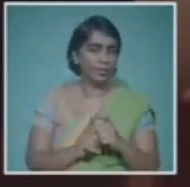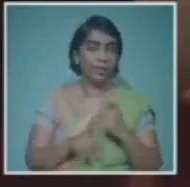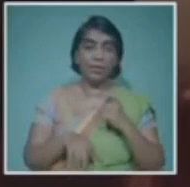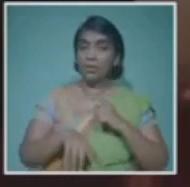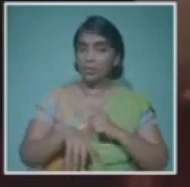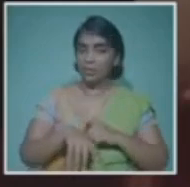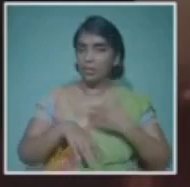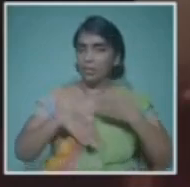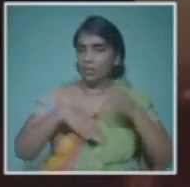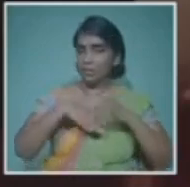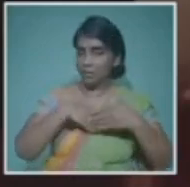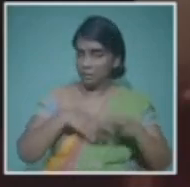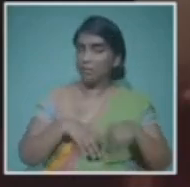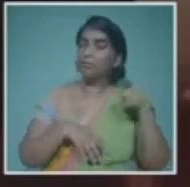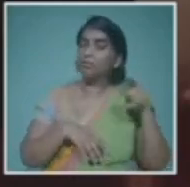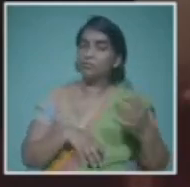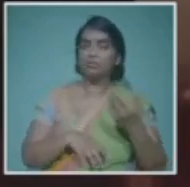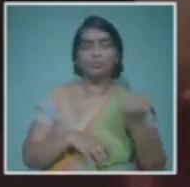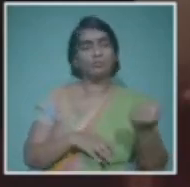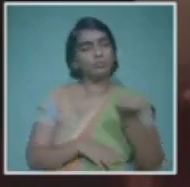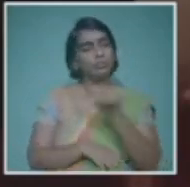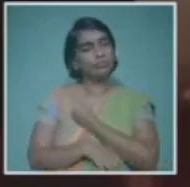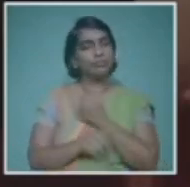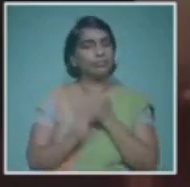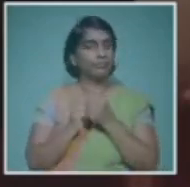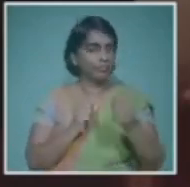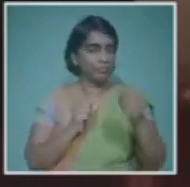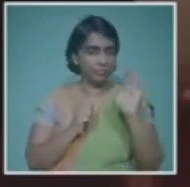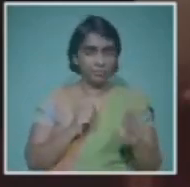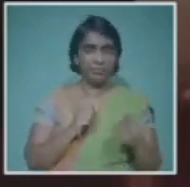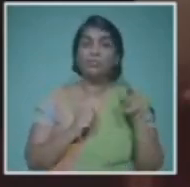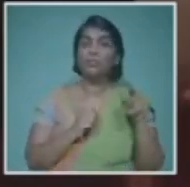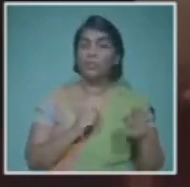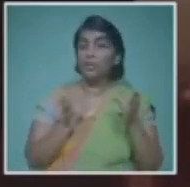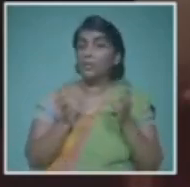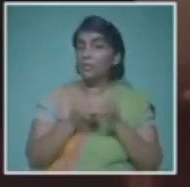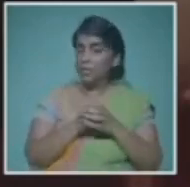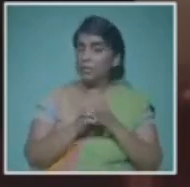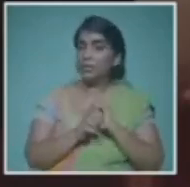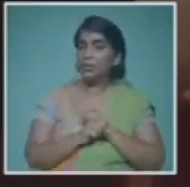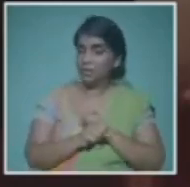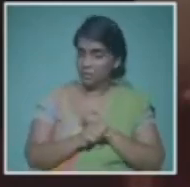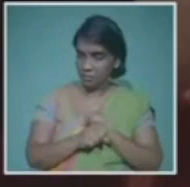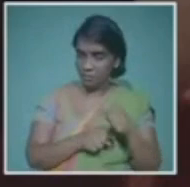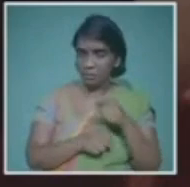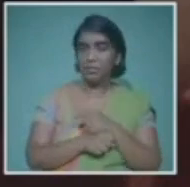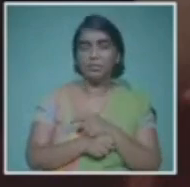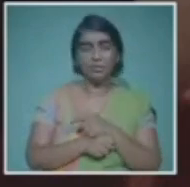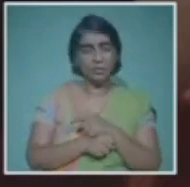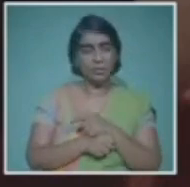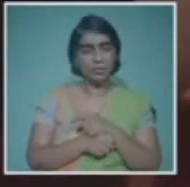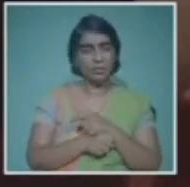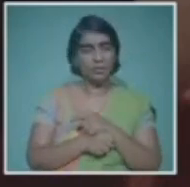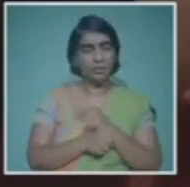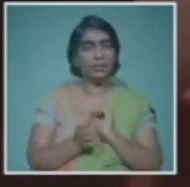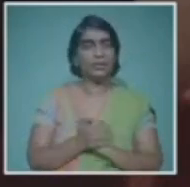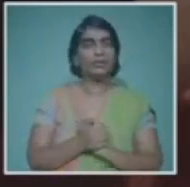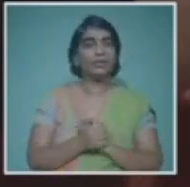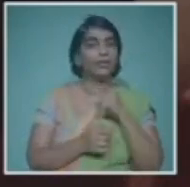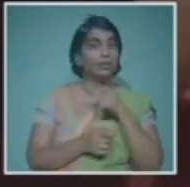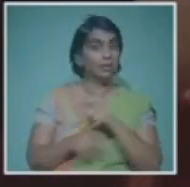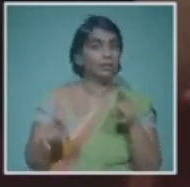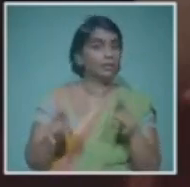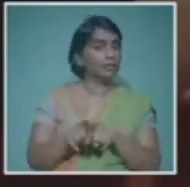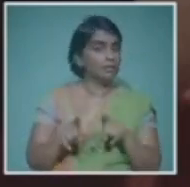a party, without having people, without maybe having not having a mandate. He made the courageous decision at